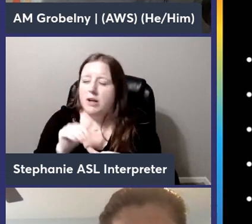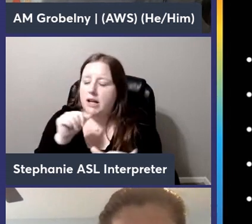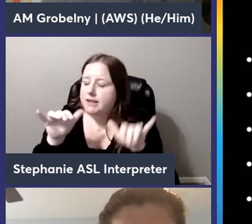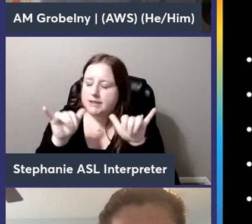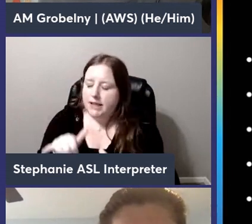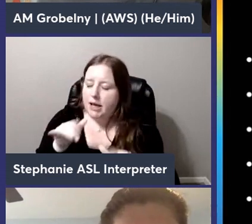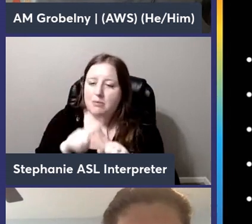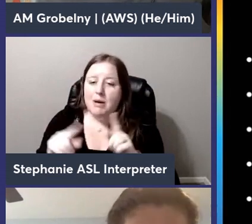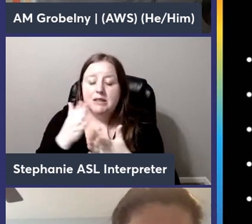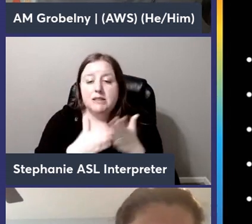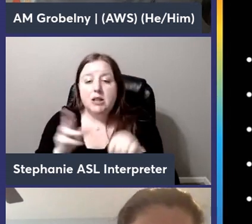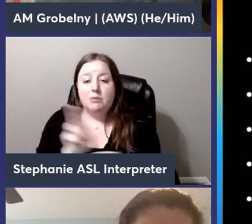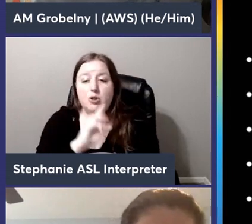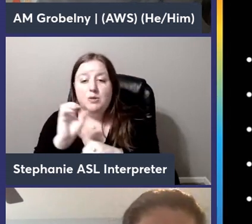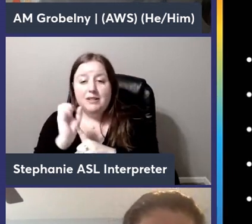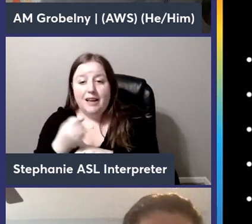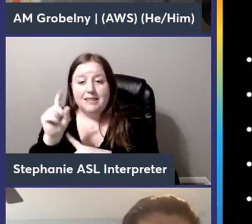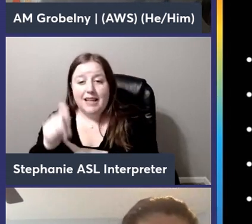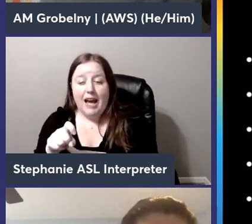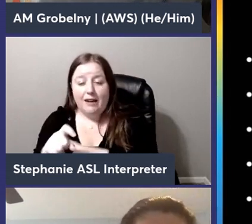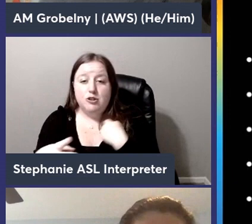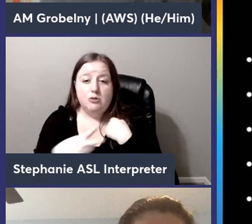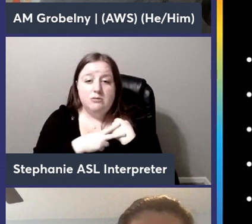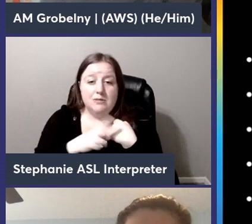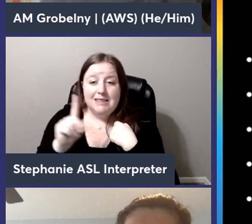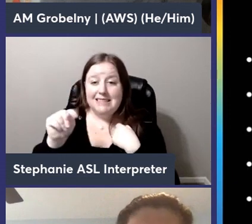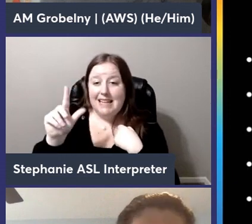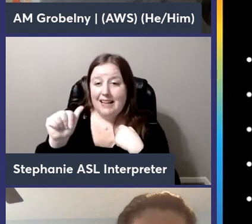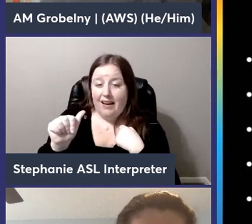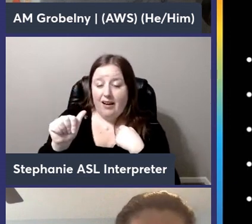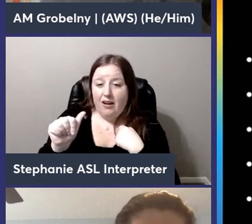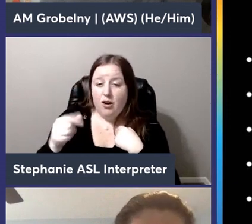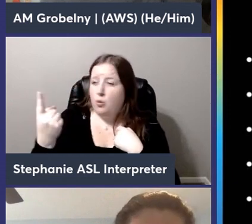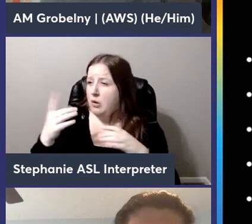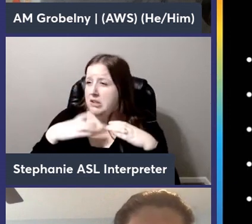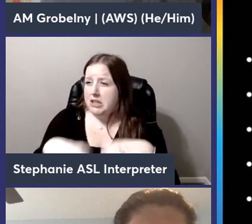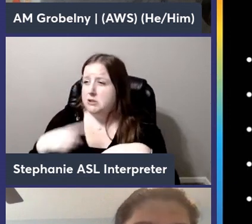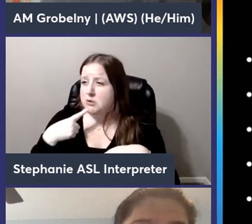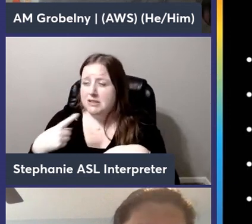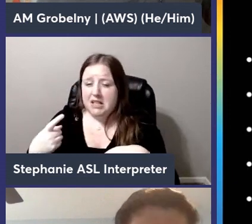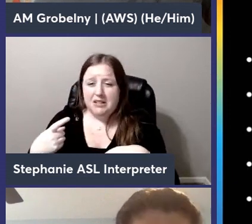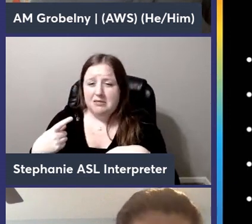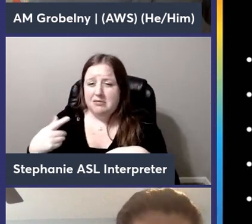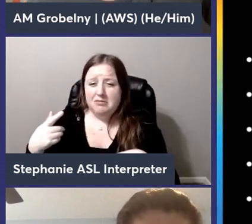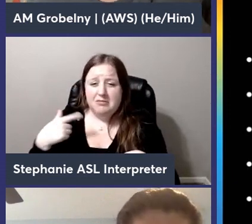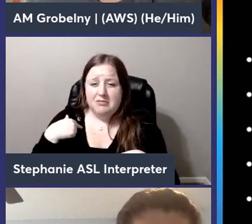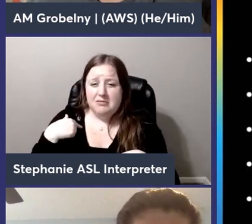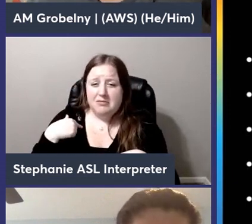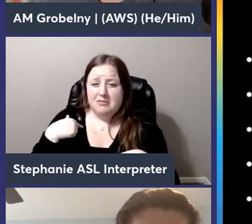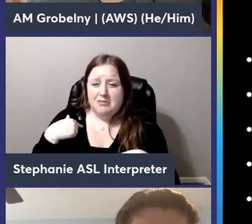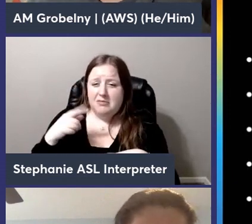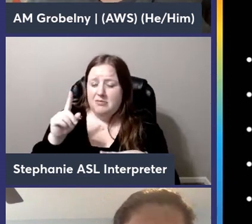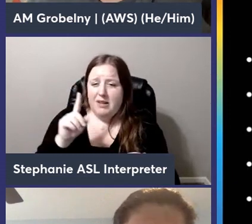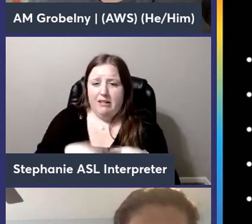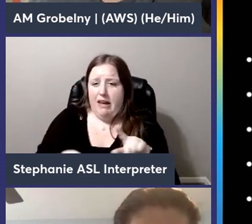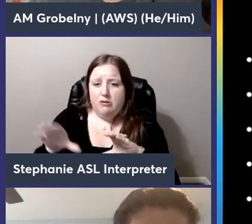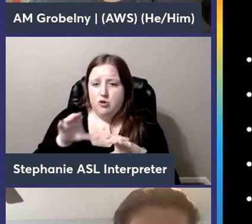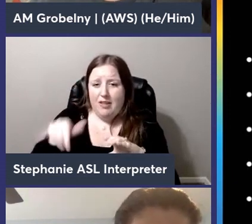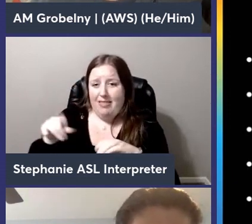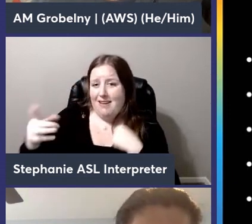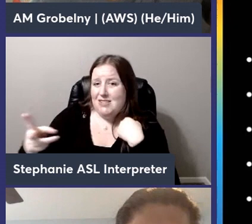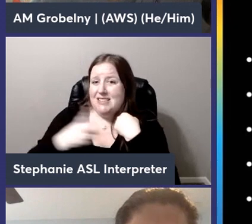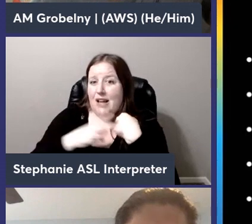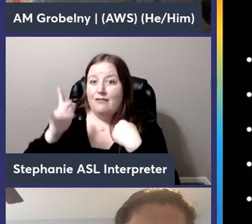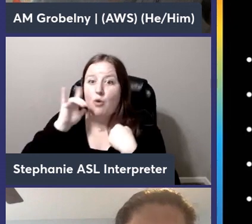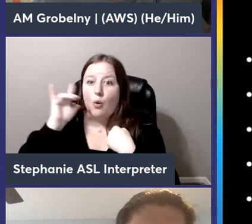is some use case where they have to retain the data for, I mean, one of the customers said they just cannot delete the data, right? Mm-hmm. They have to keep it